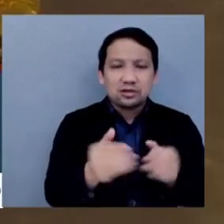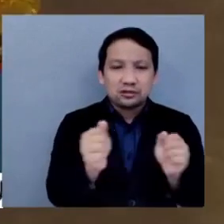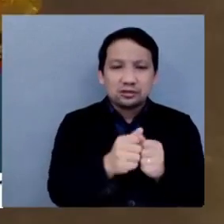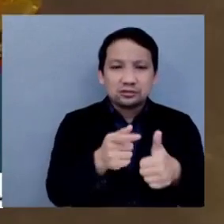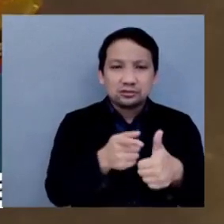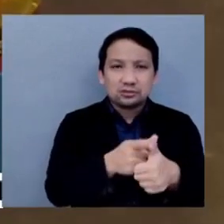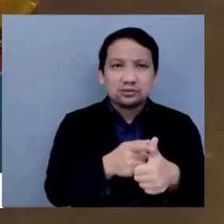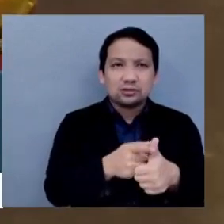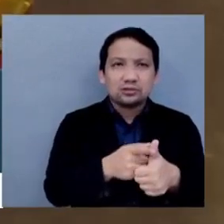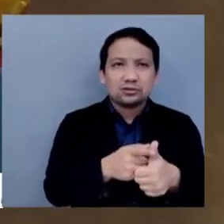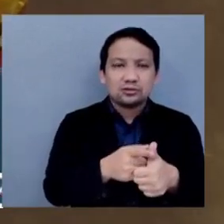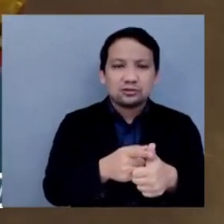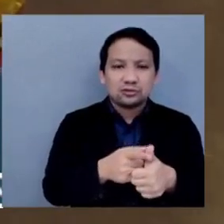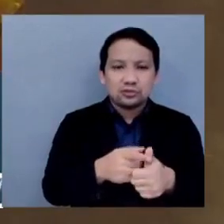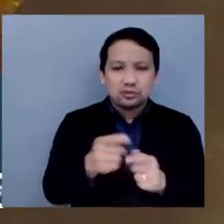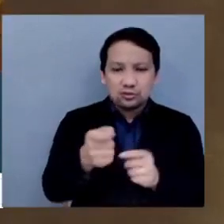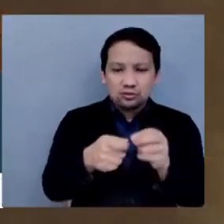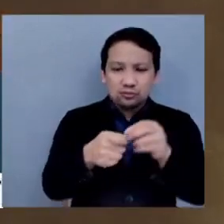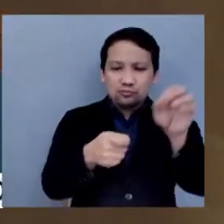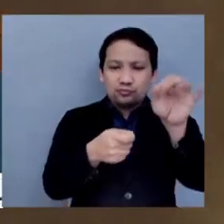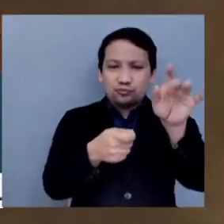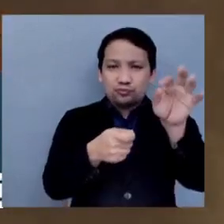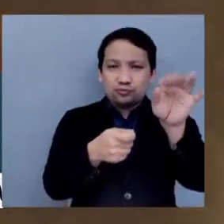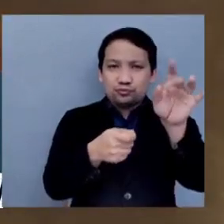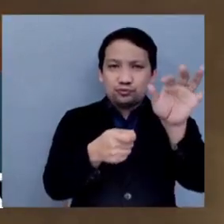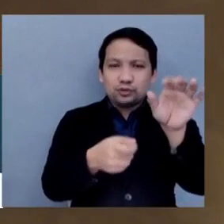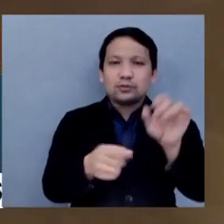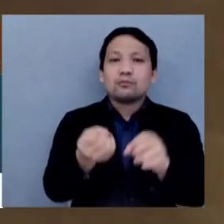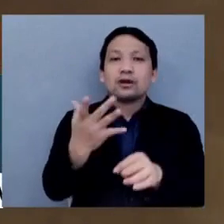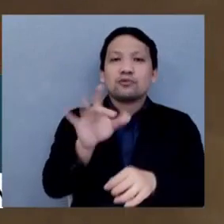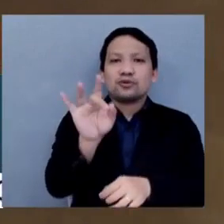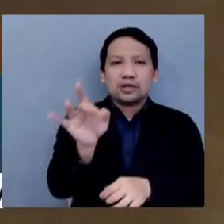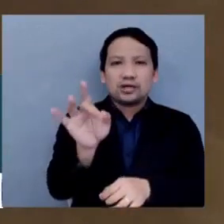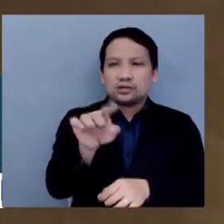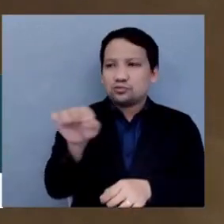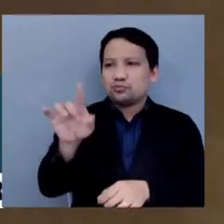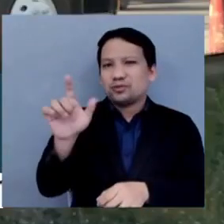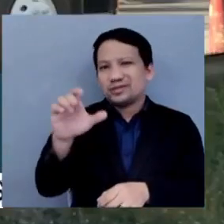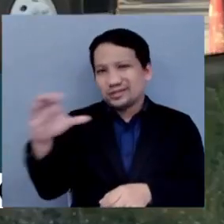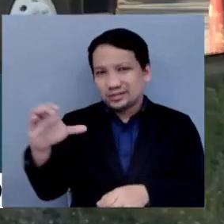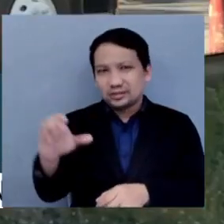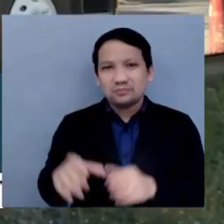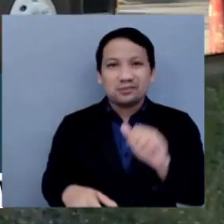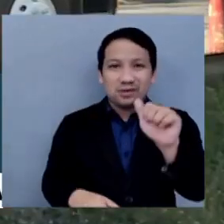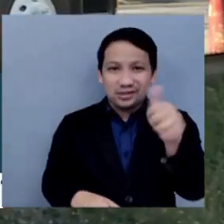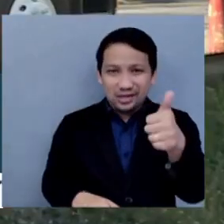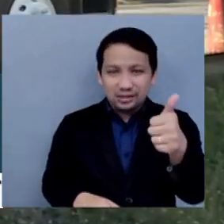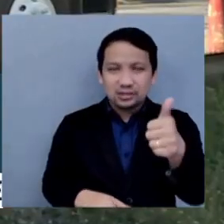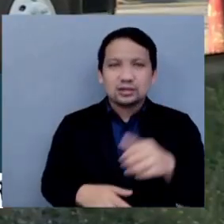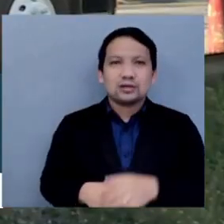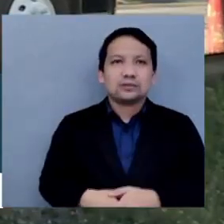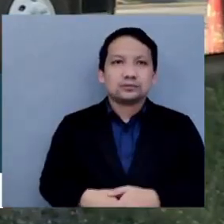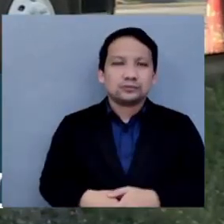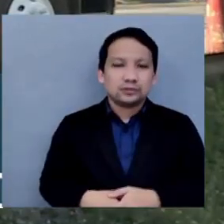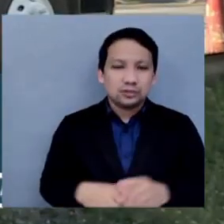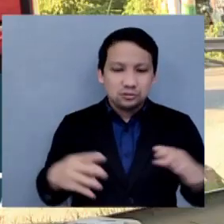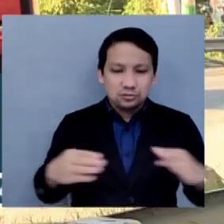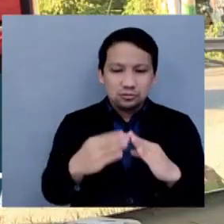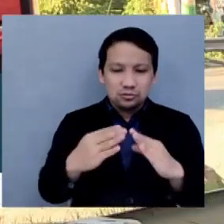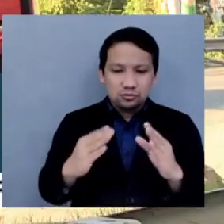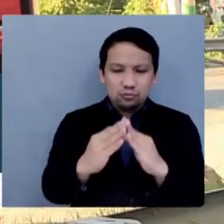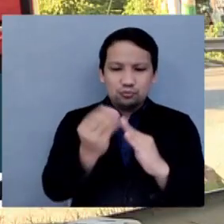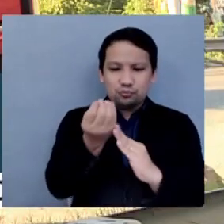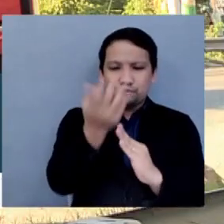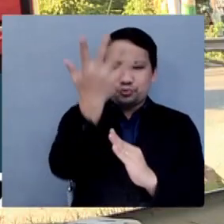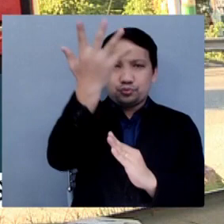Roman candle or luces, which costs 80 pesos to 100 pesos for every 10 pieces. The regular fountain costs approximately